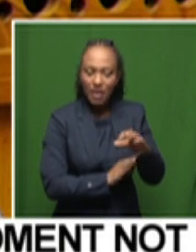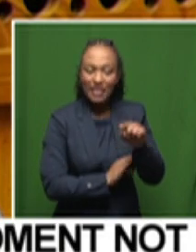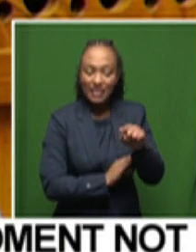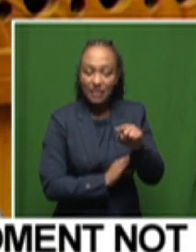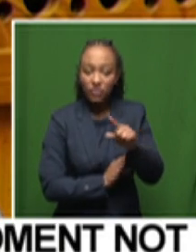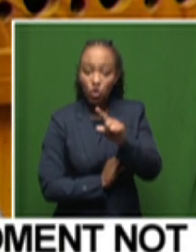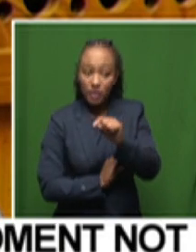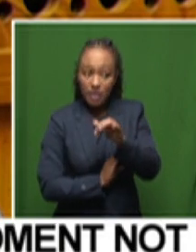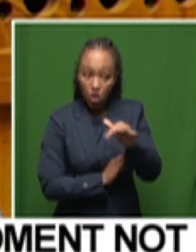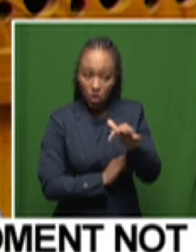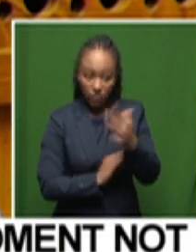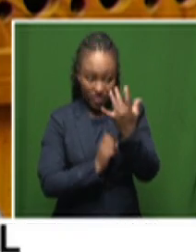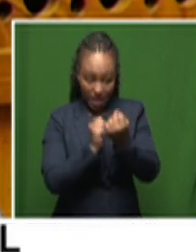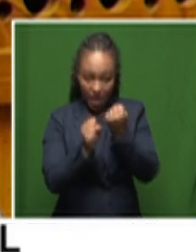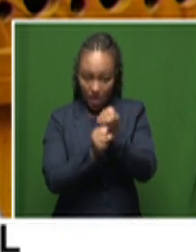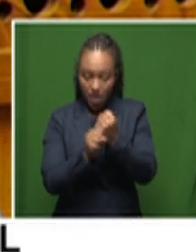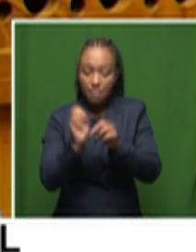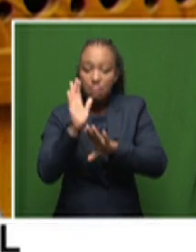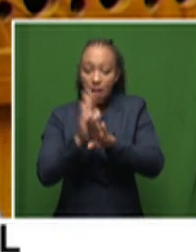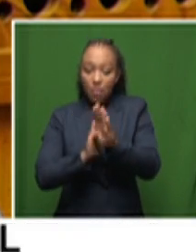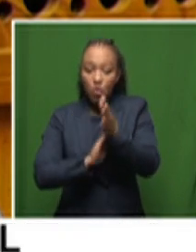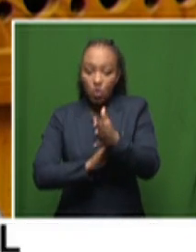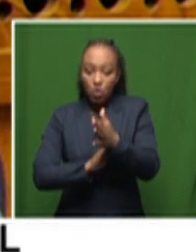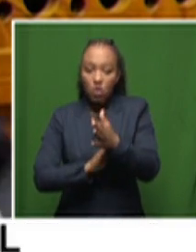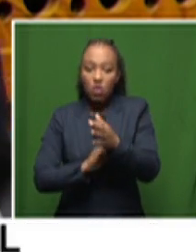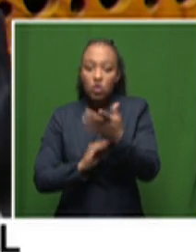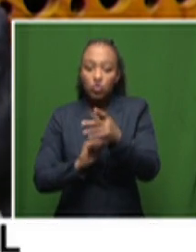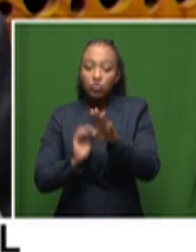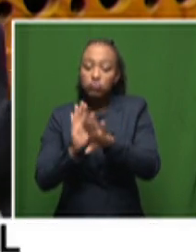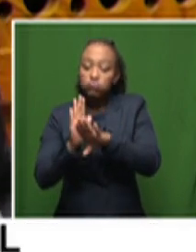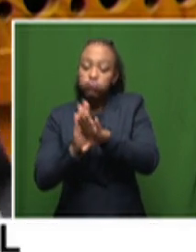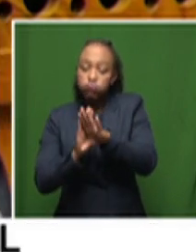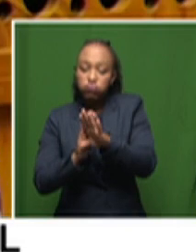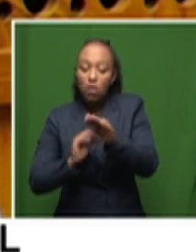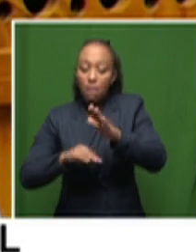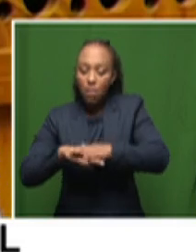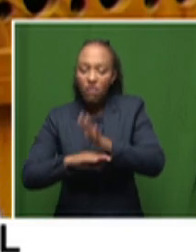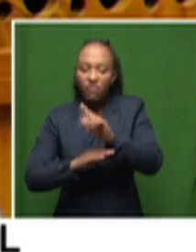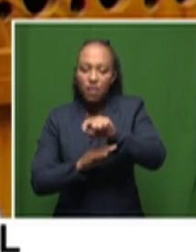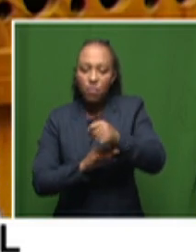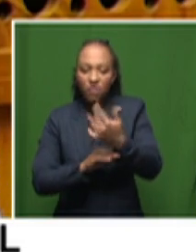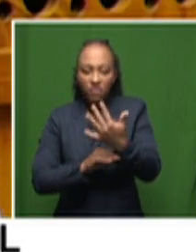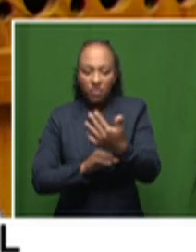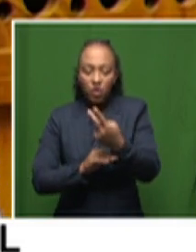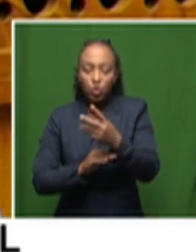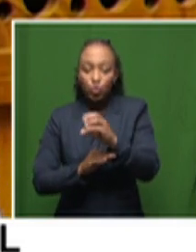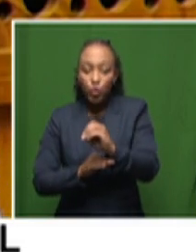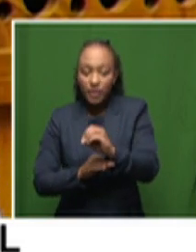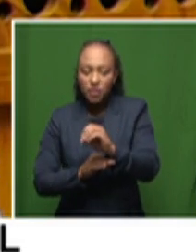this year to 5.5 trillion in